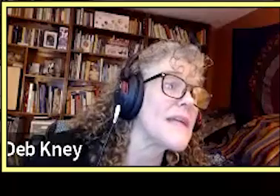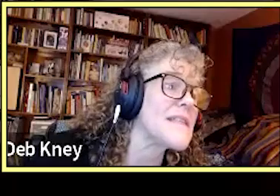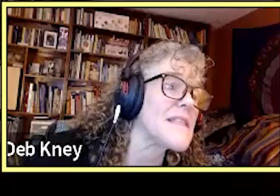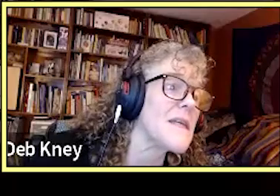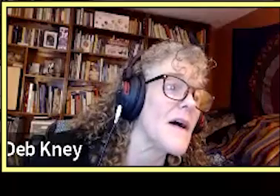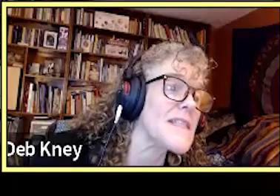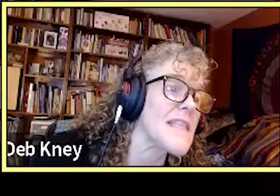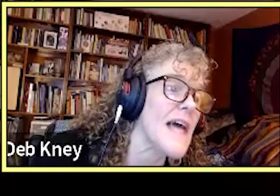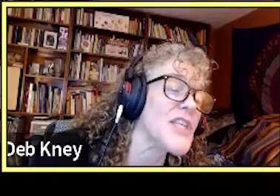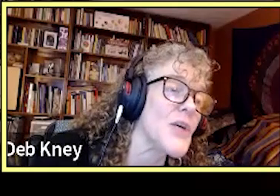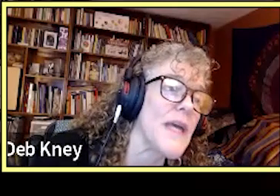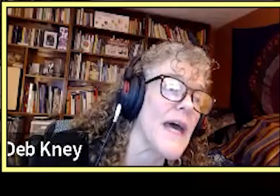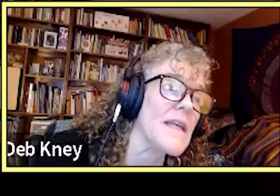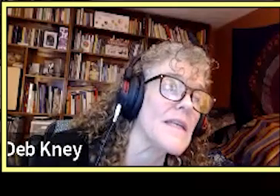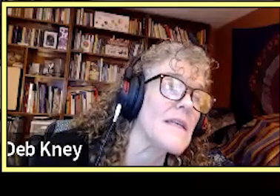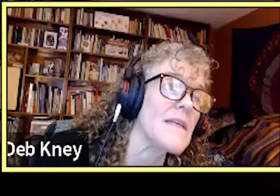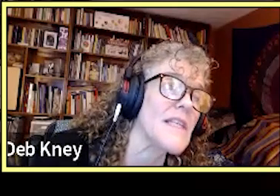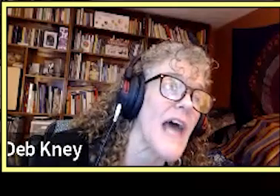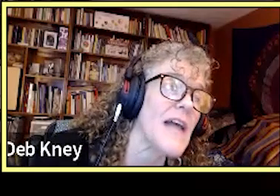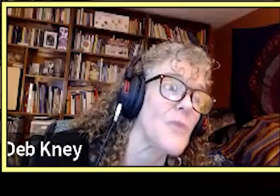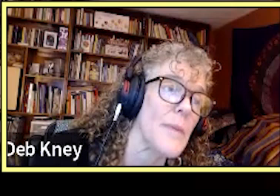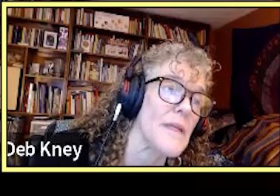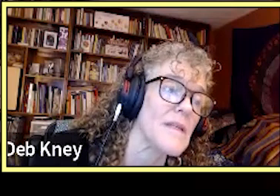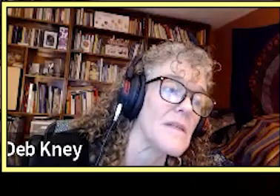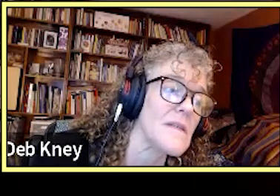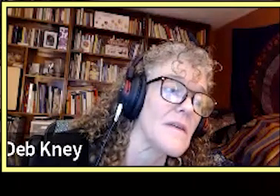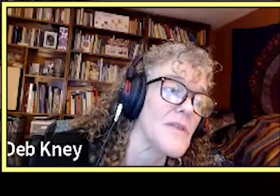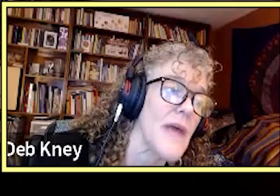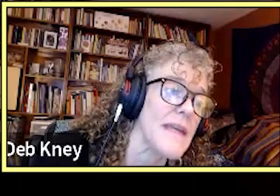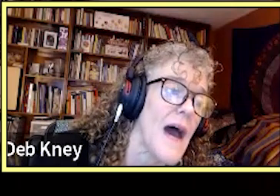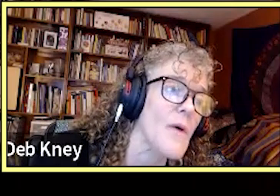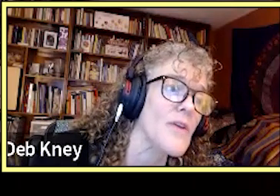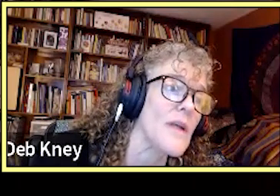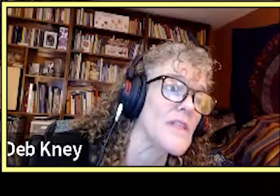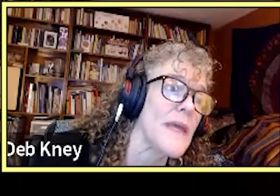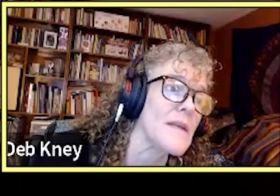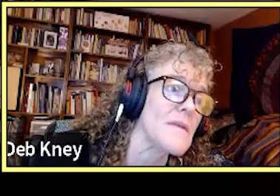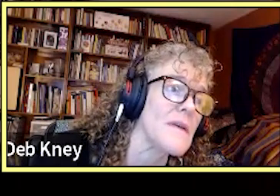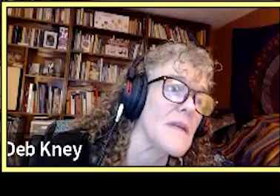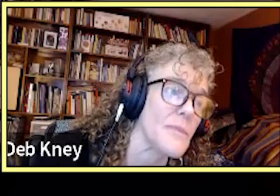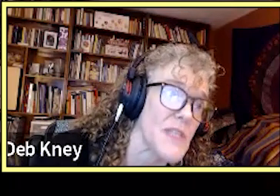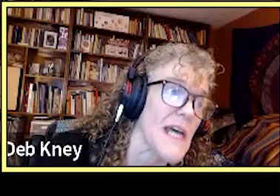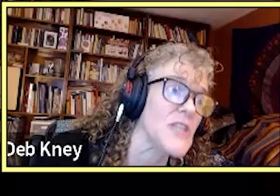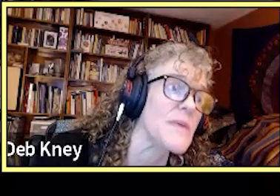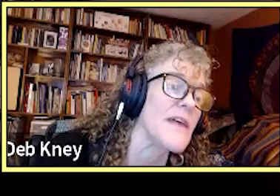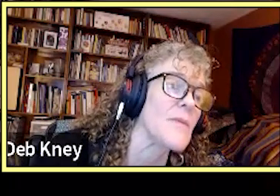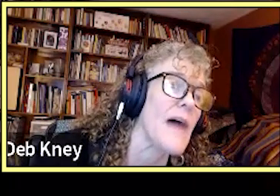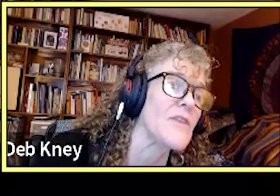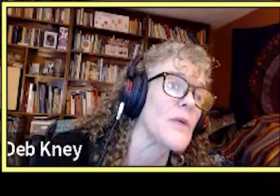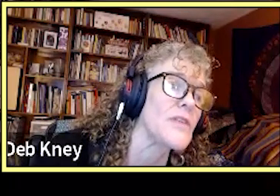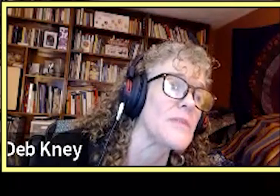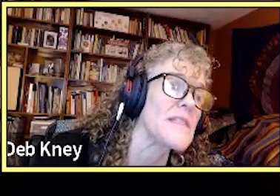Someone would like to see slide 2 again in the chat. Do you want me to do that now, or do you want to just wait and the slides will be